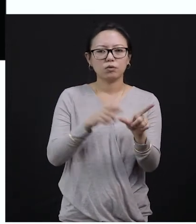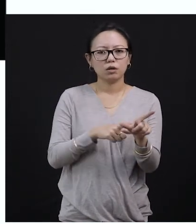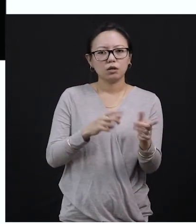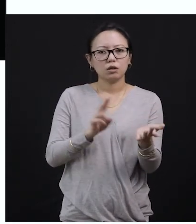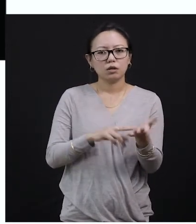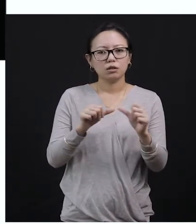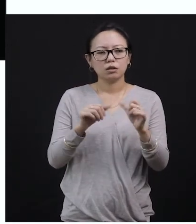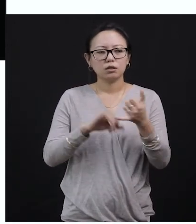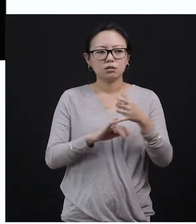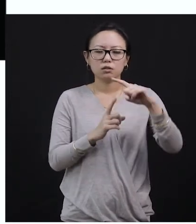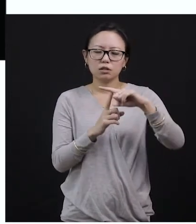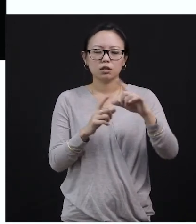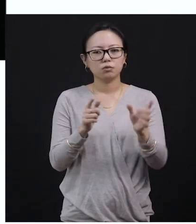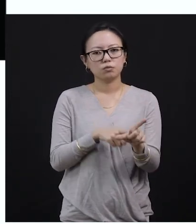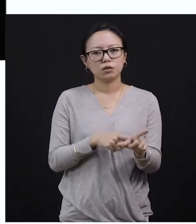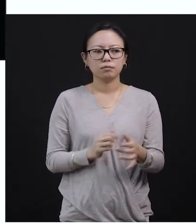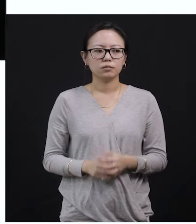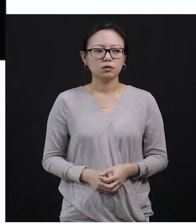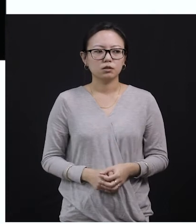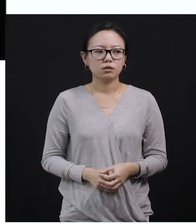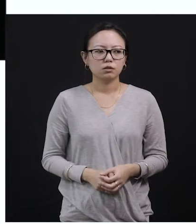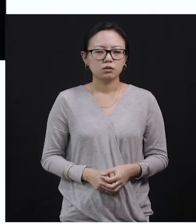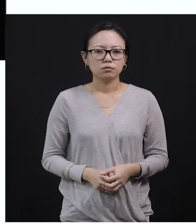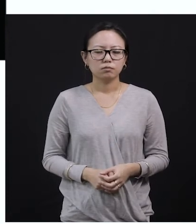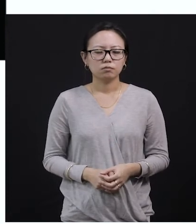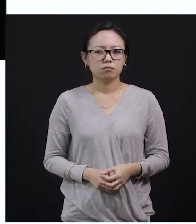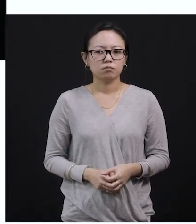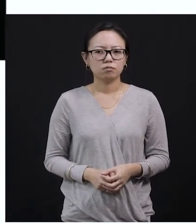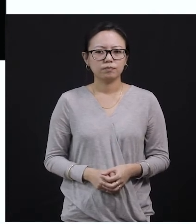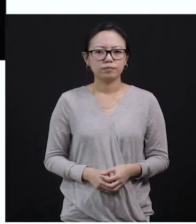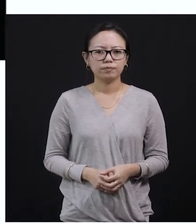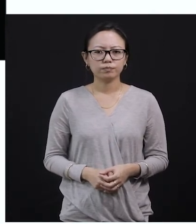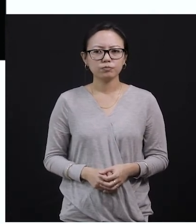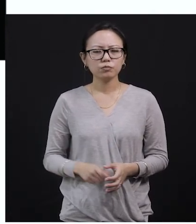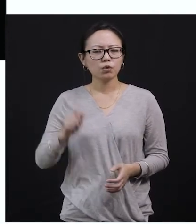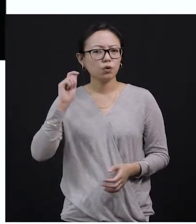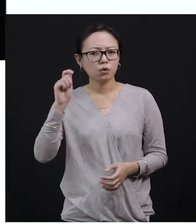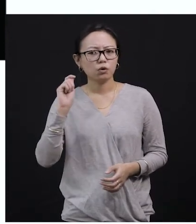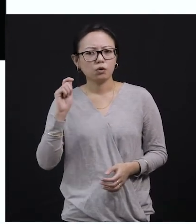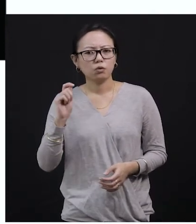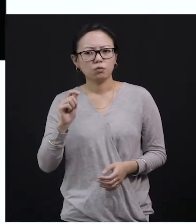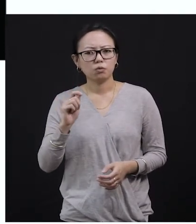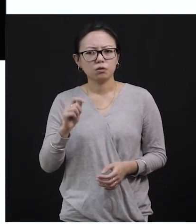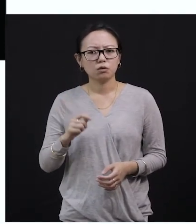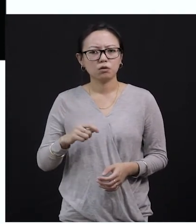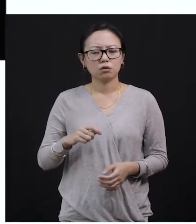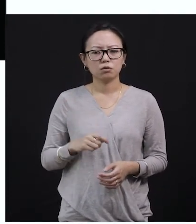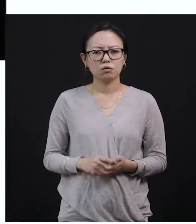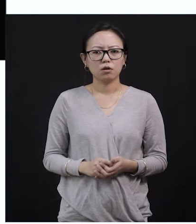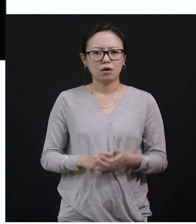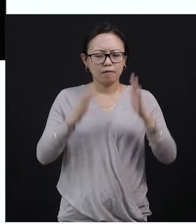worked to improve themselves, but they also they had a vision, all right? They had a goal that they would make their